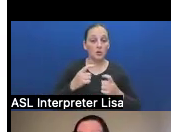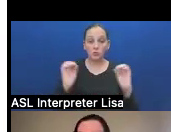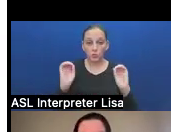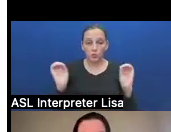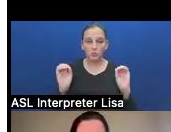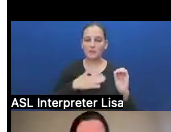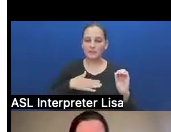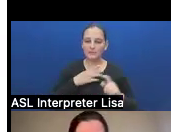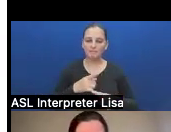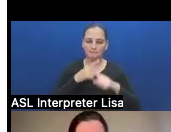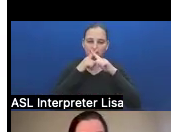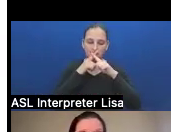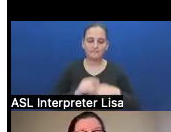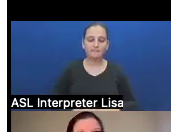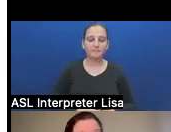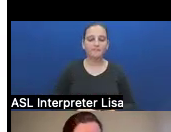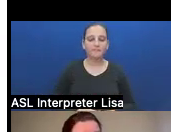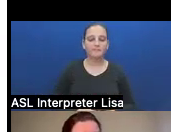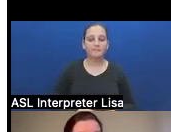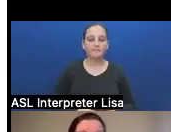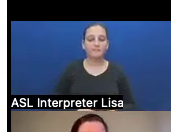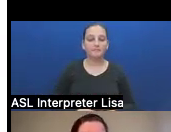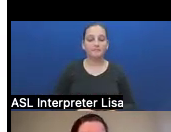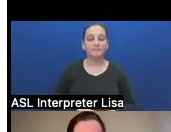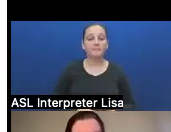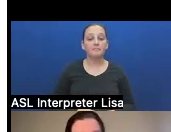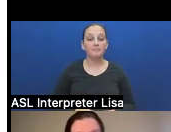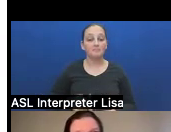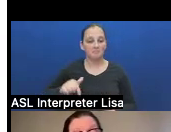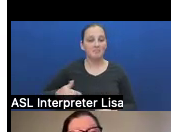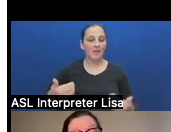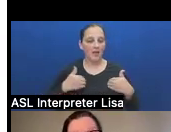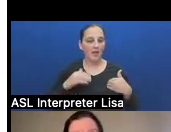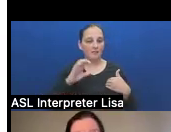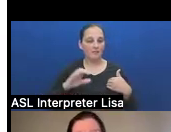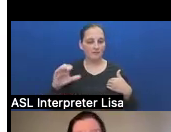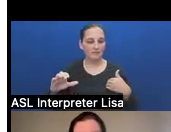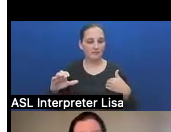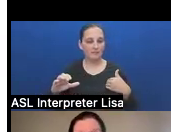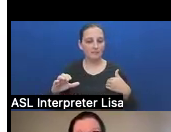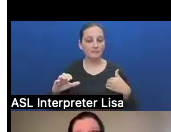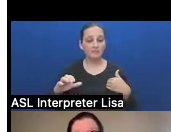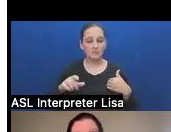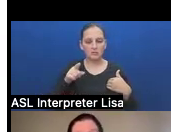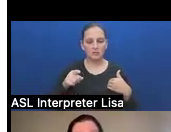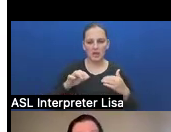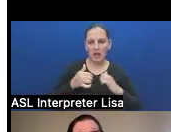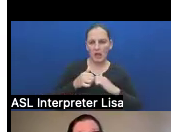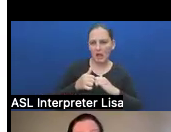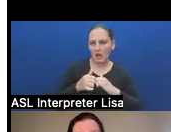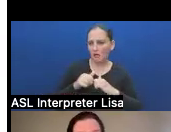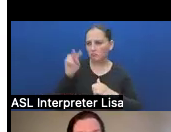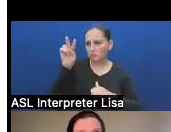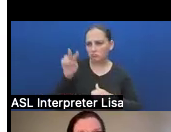you keep your mic muted. This session includes captioning. You will find instructions on how to